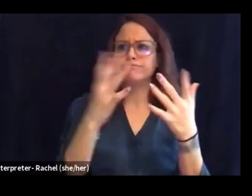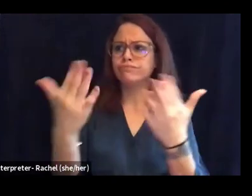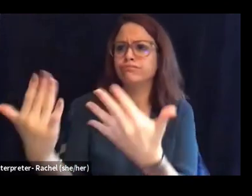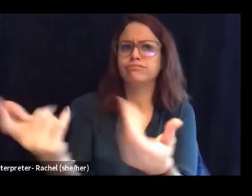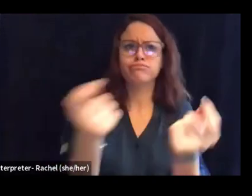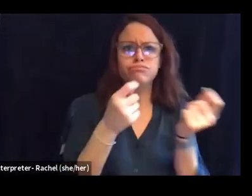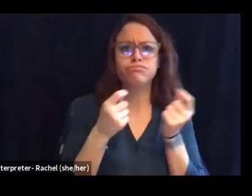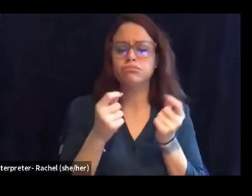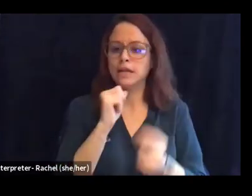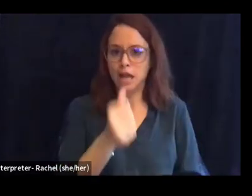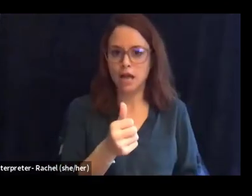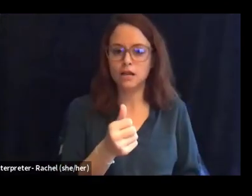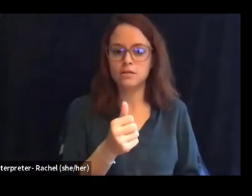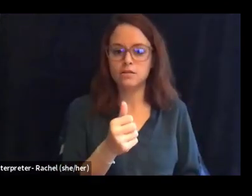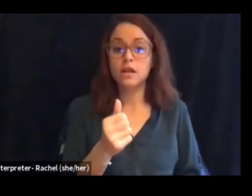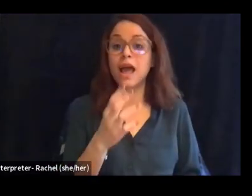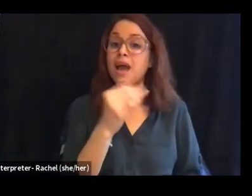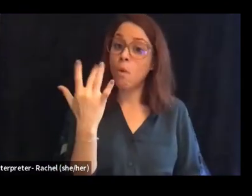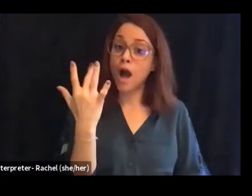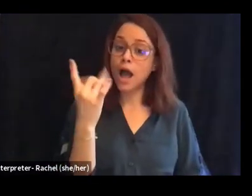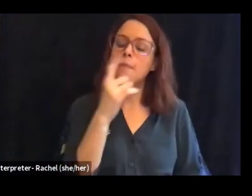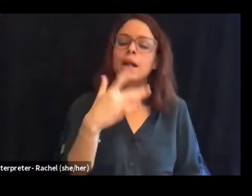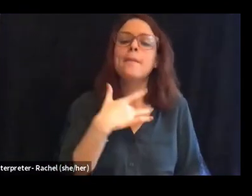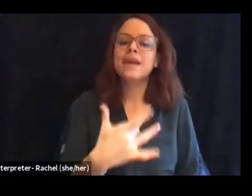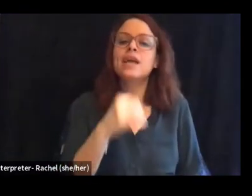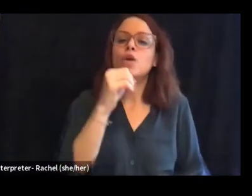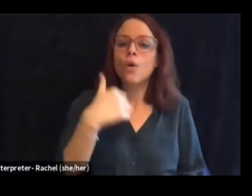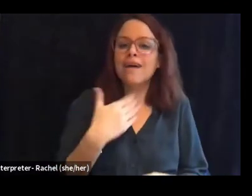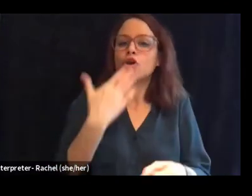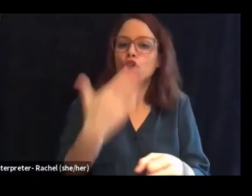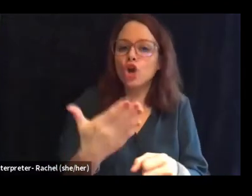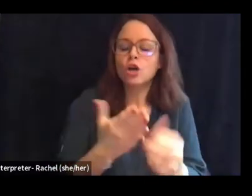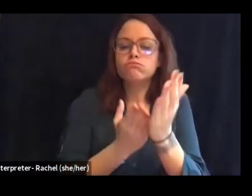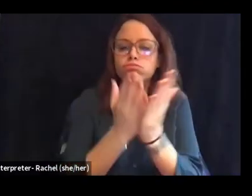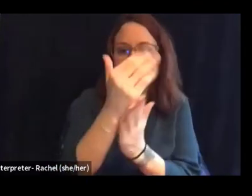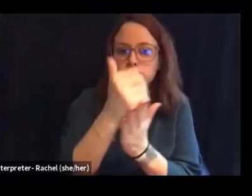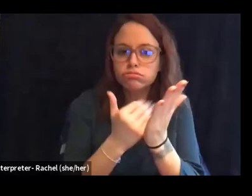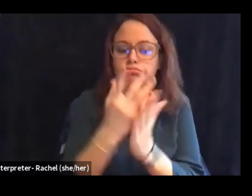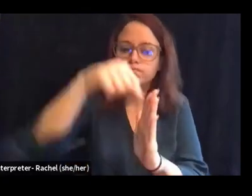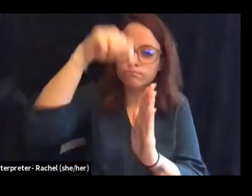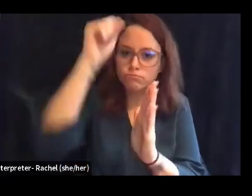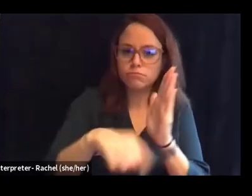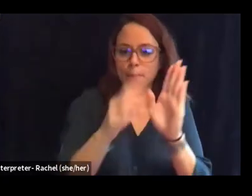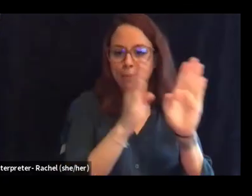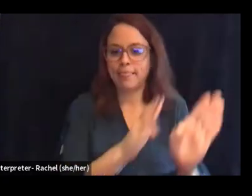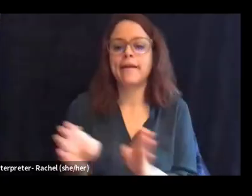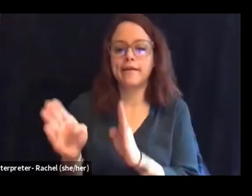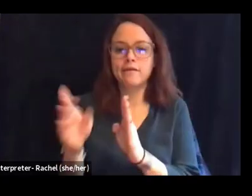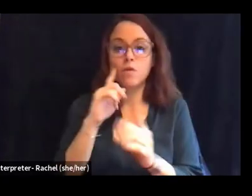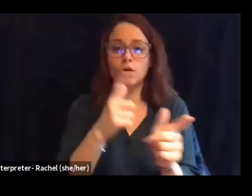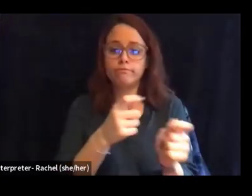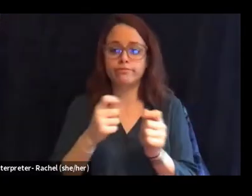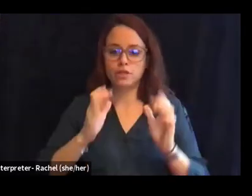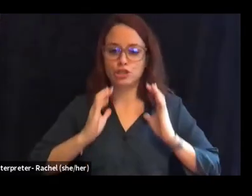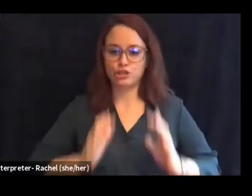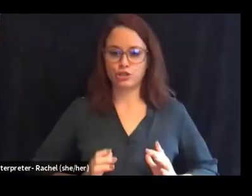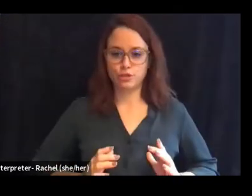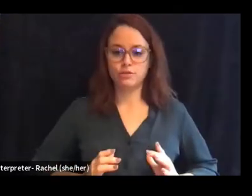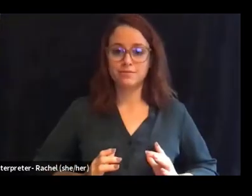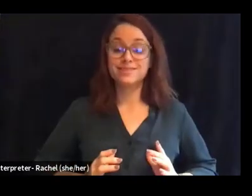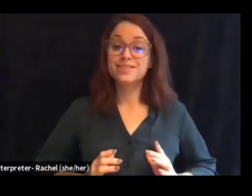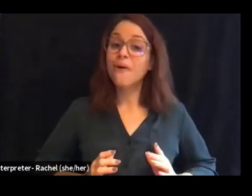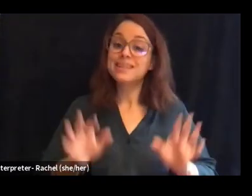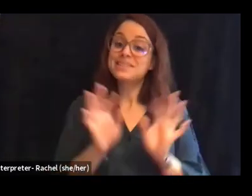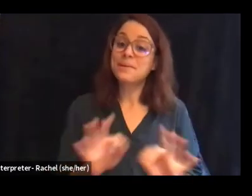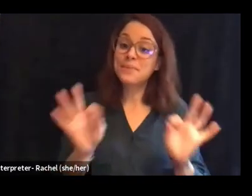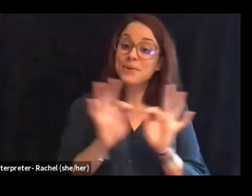don't have a viable, proven acquisition plan. So while you get really excited about your business, and